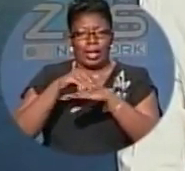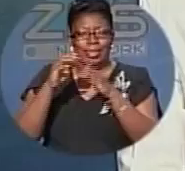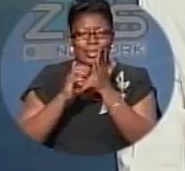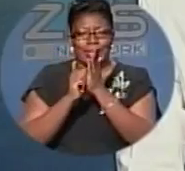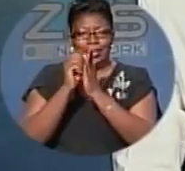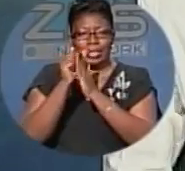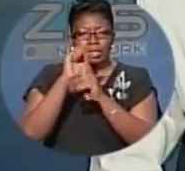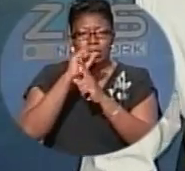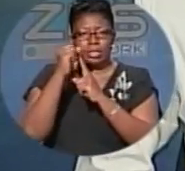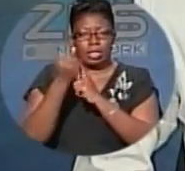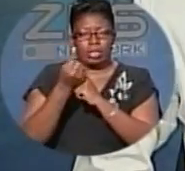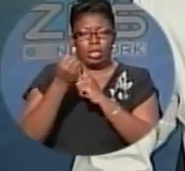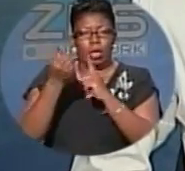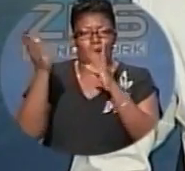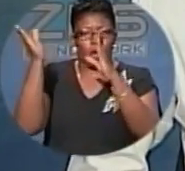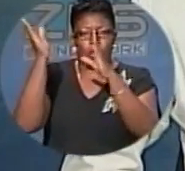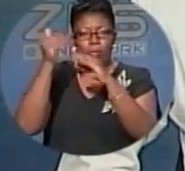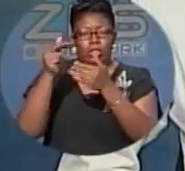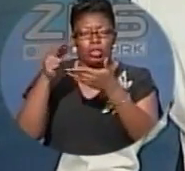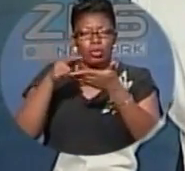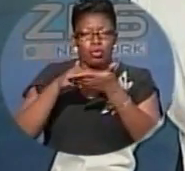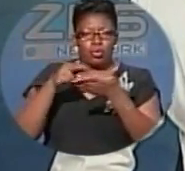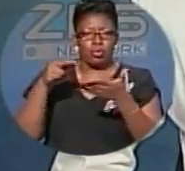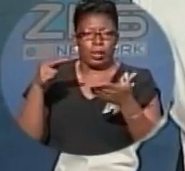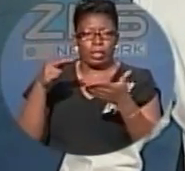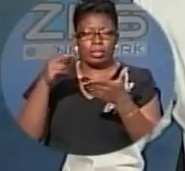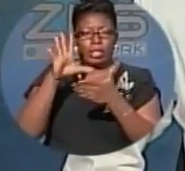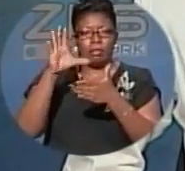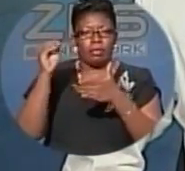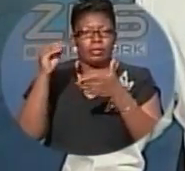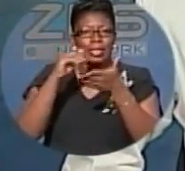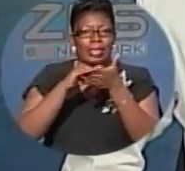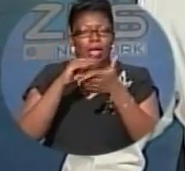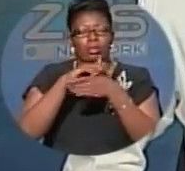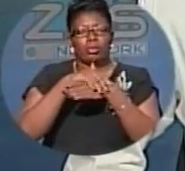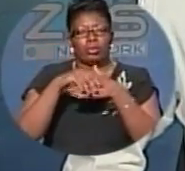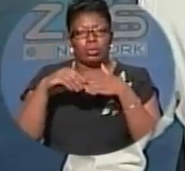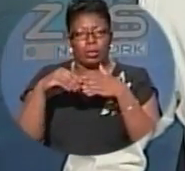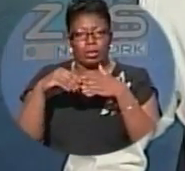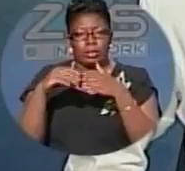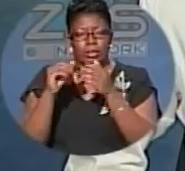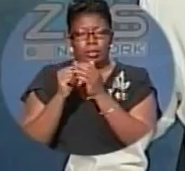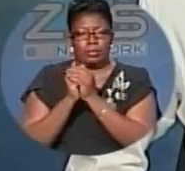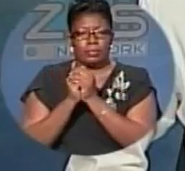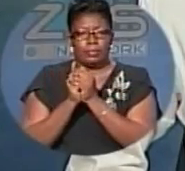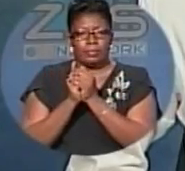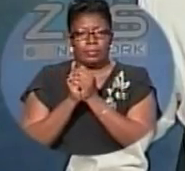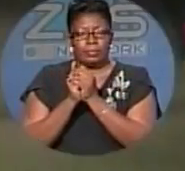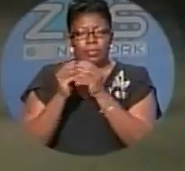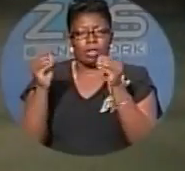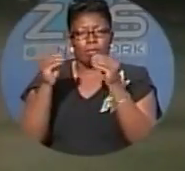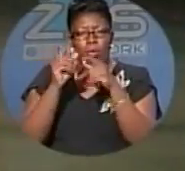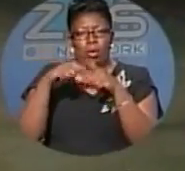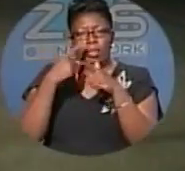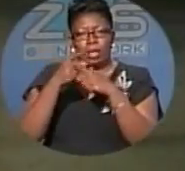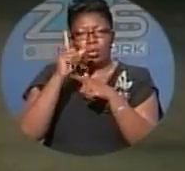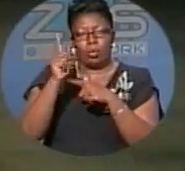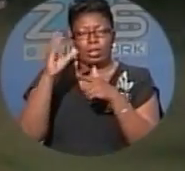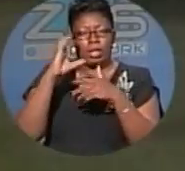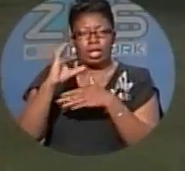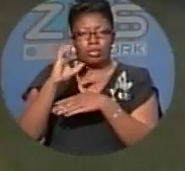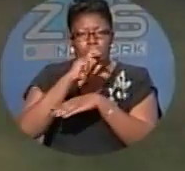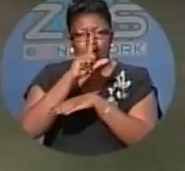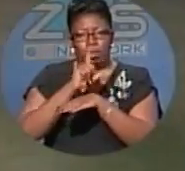Society hoping to raise $50,000 for a worthy cause. Cyan Thompson reports. More than 100